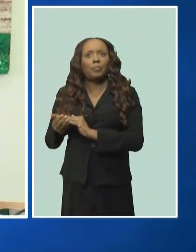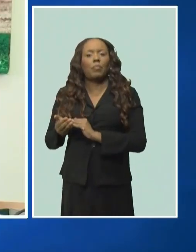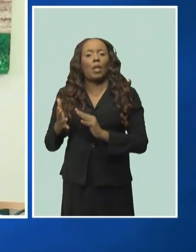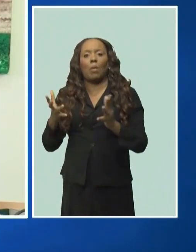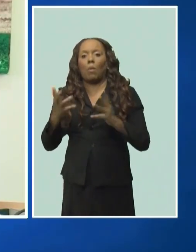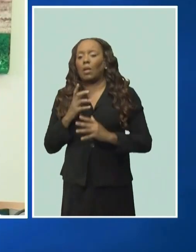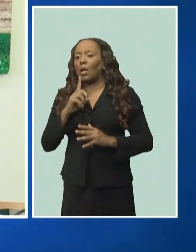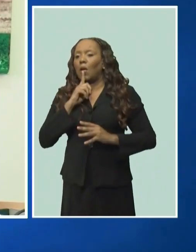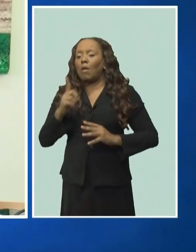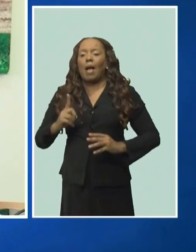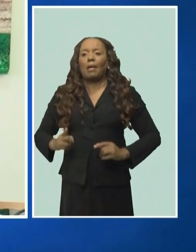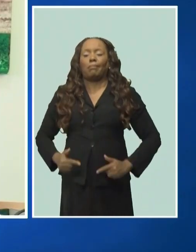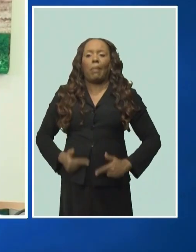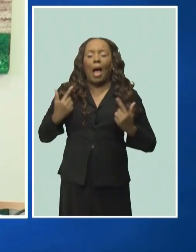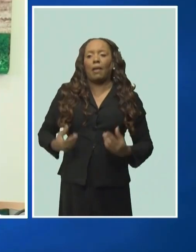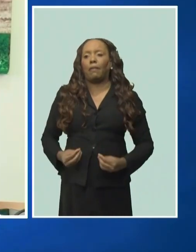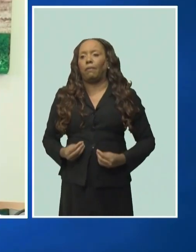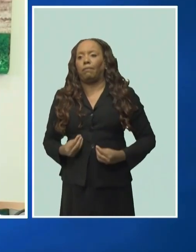alive.